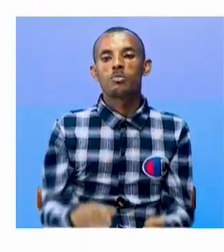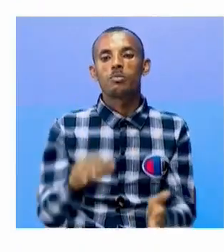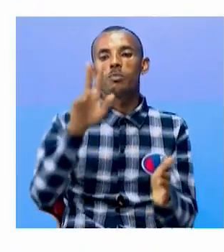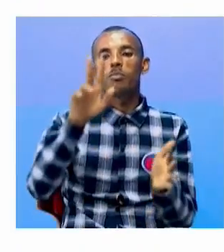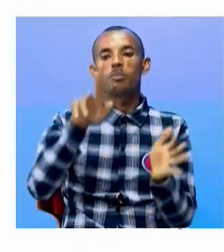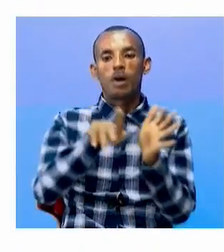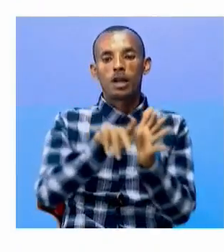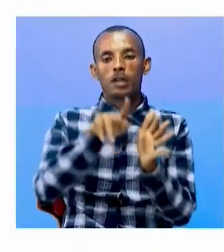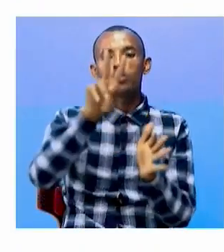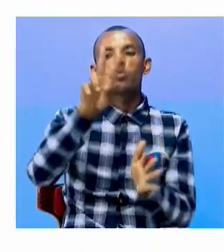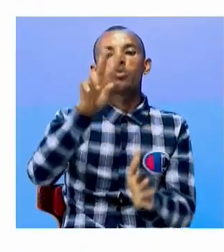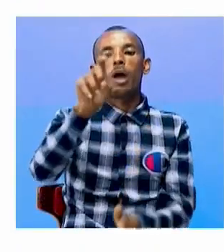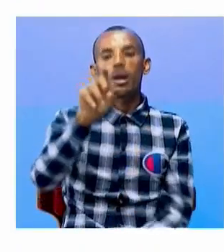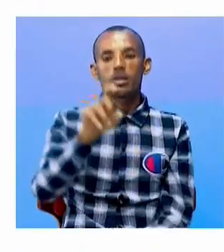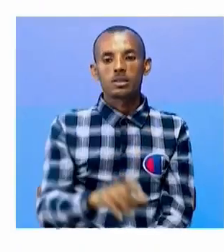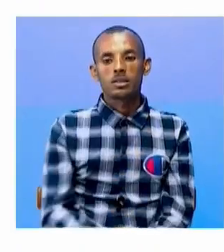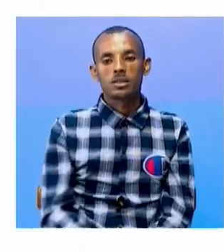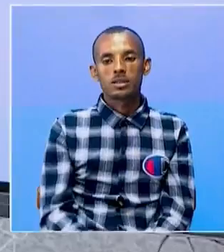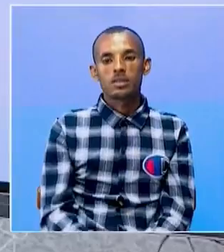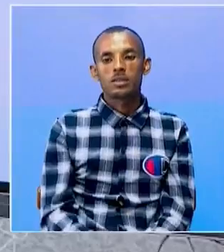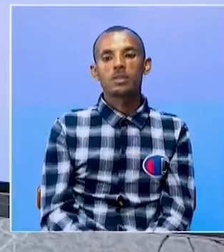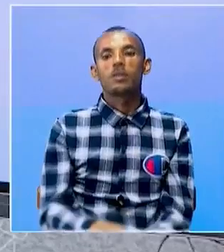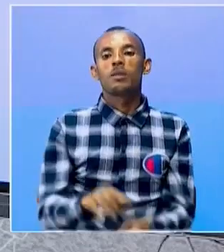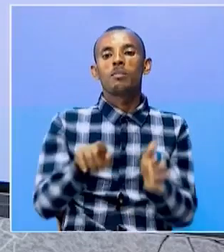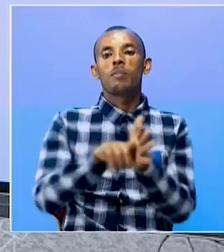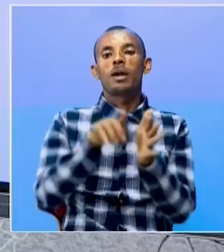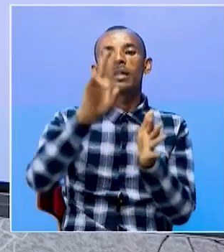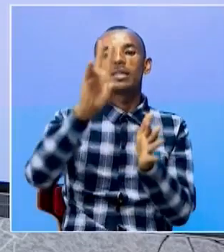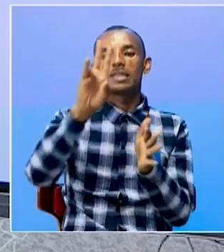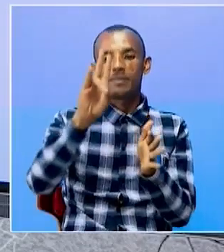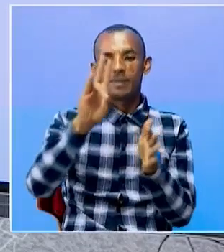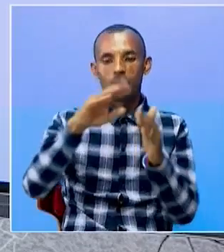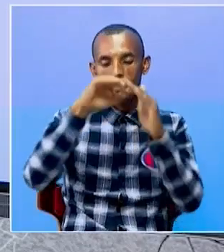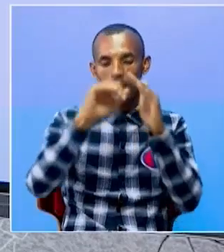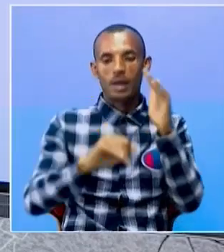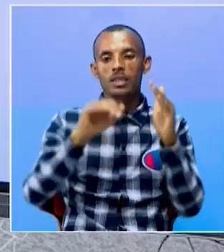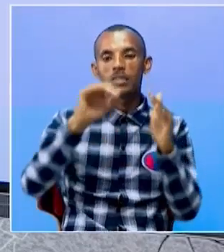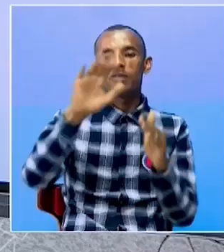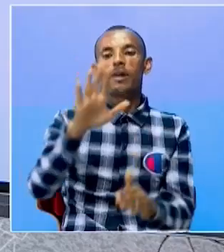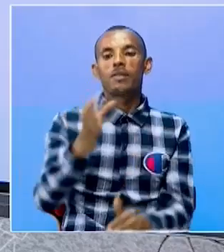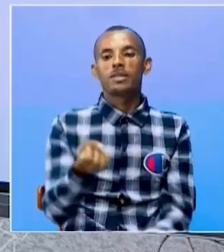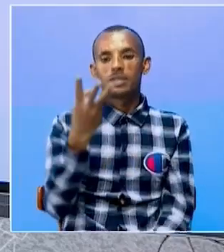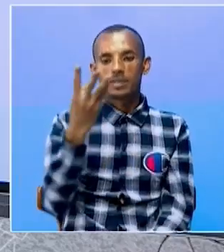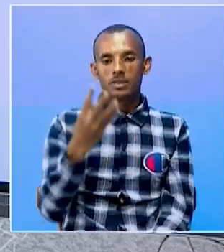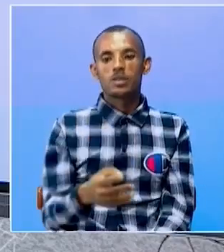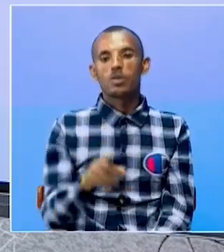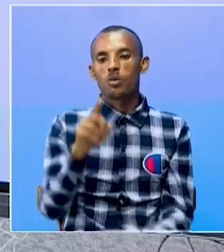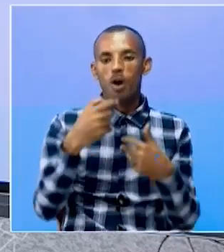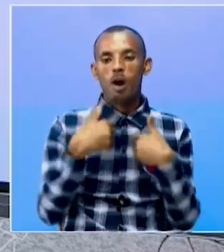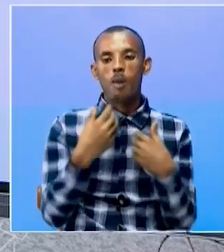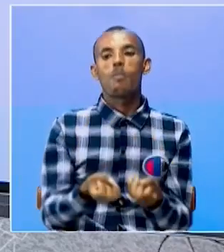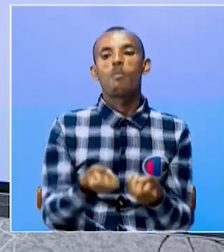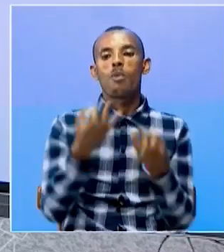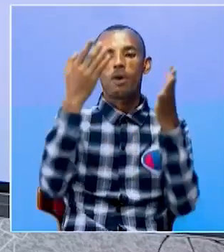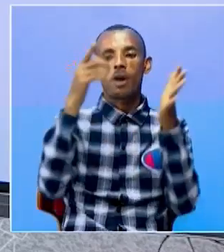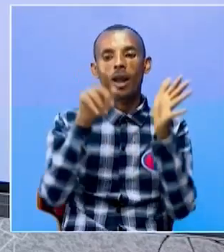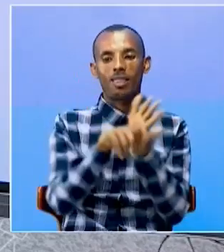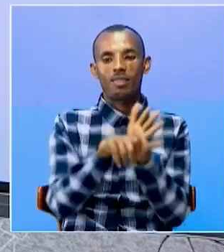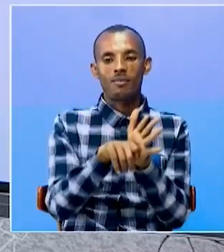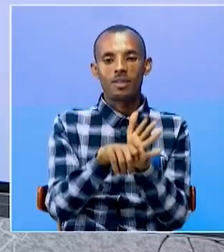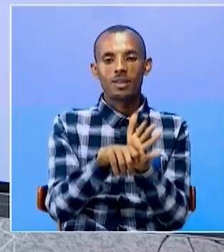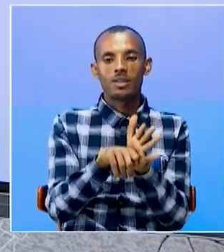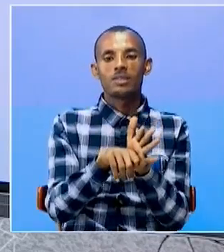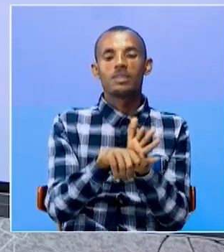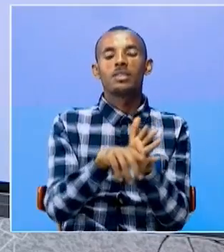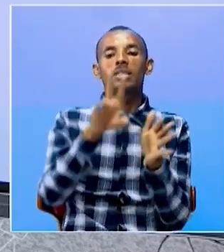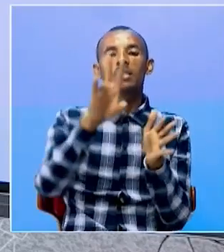minus 2x, minus 7, and minus 5. You have more negatives here. 7